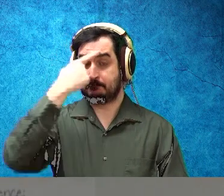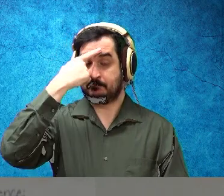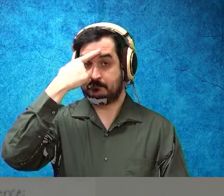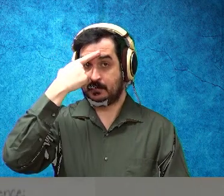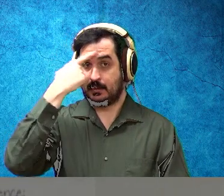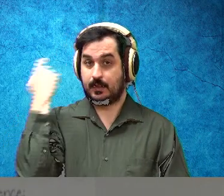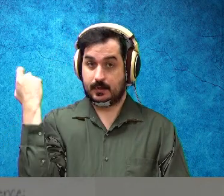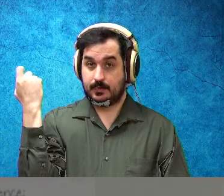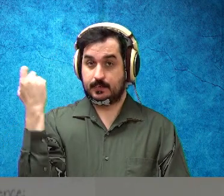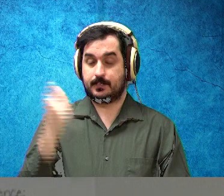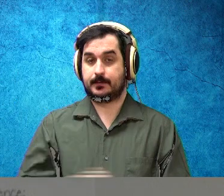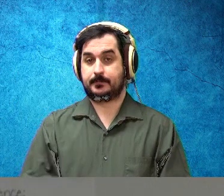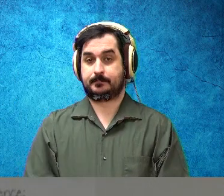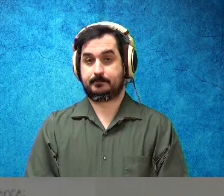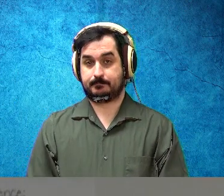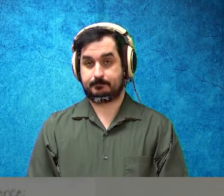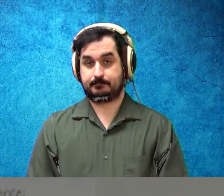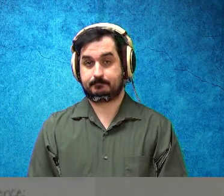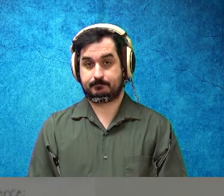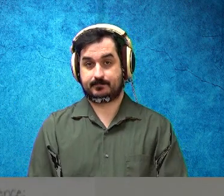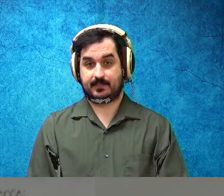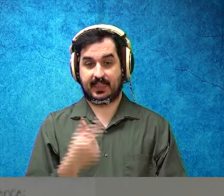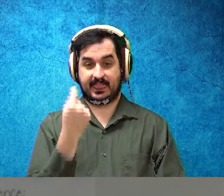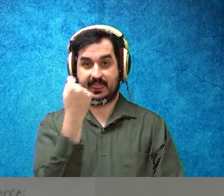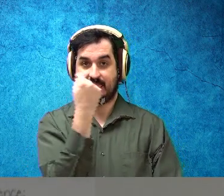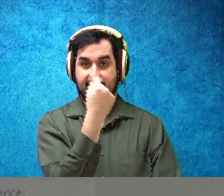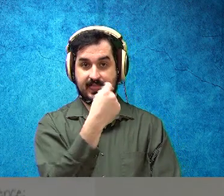because the text